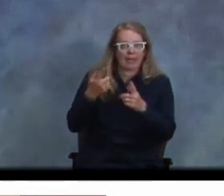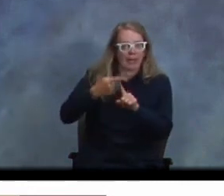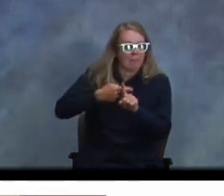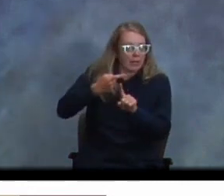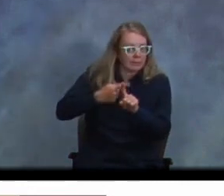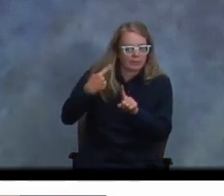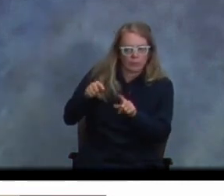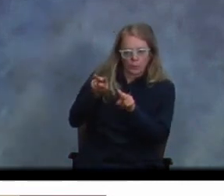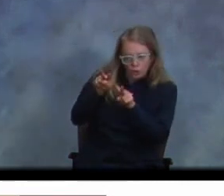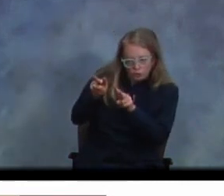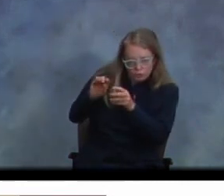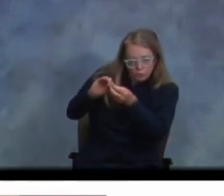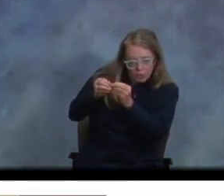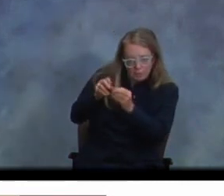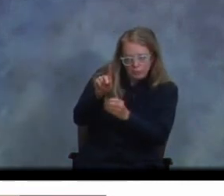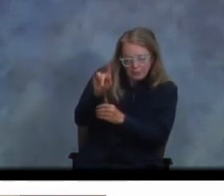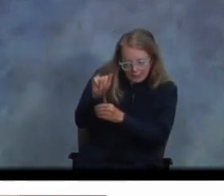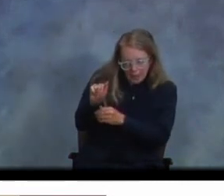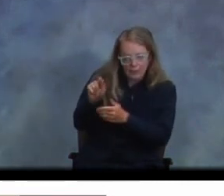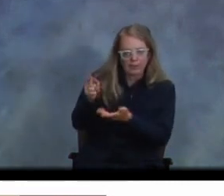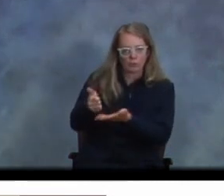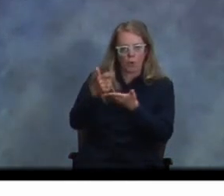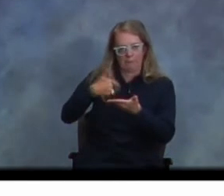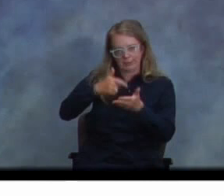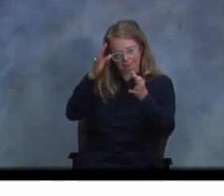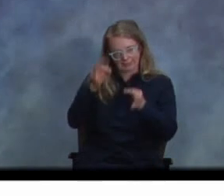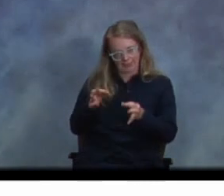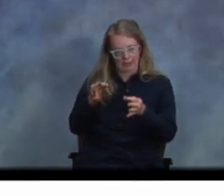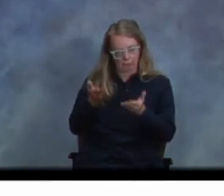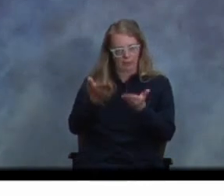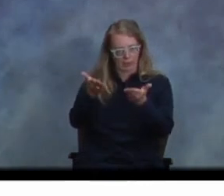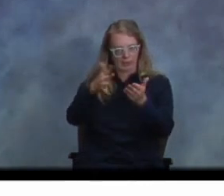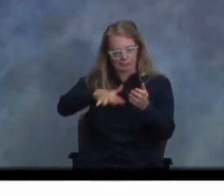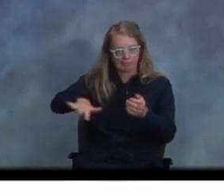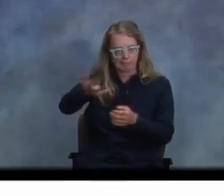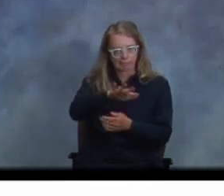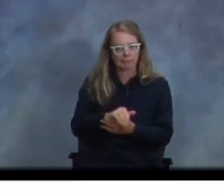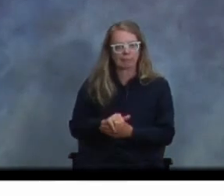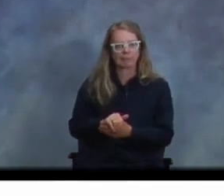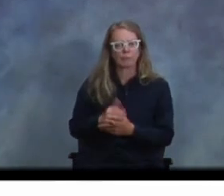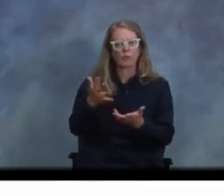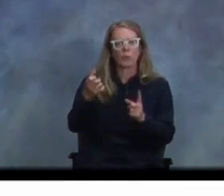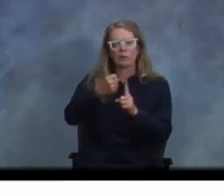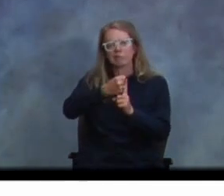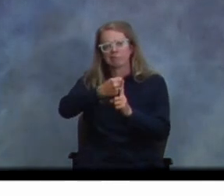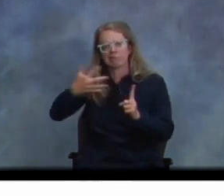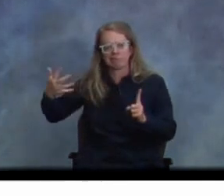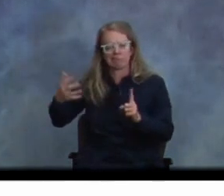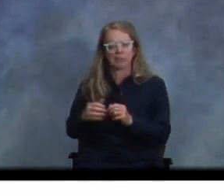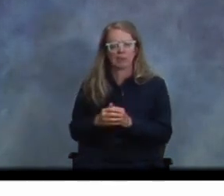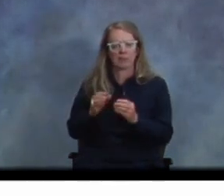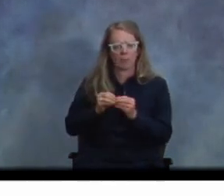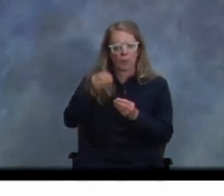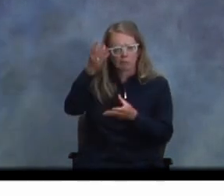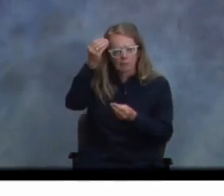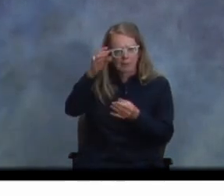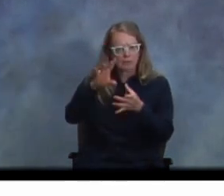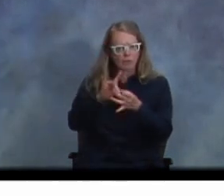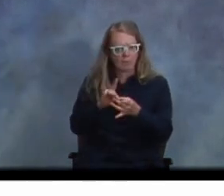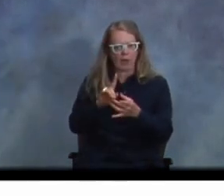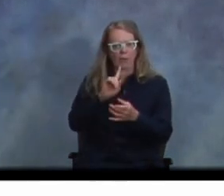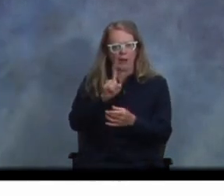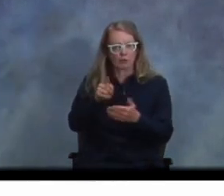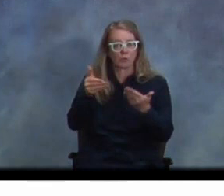our recommendations. I did want to take a deeper dive, as we do in some of the actual